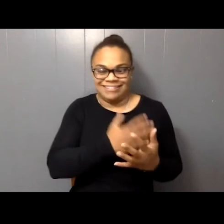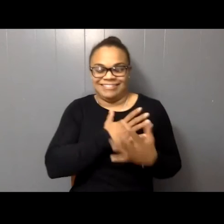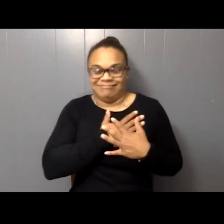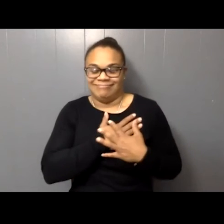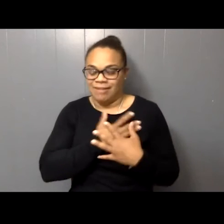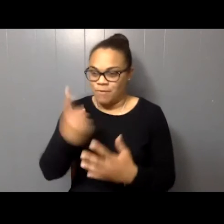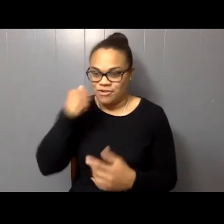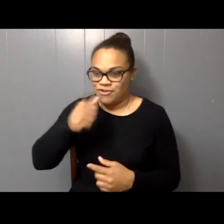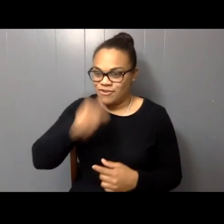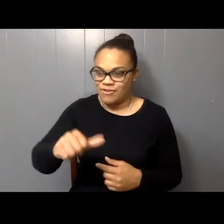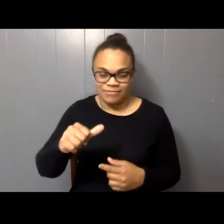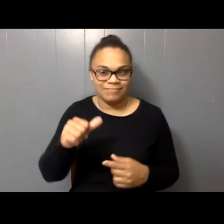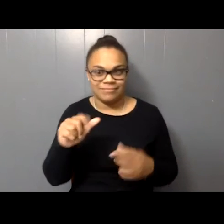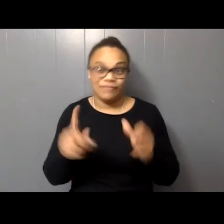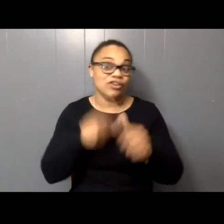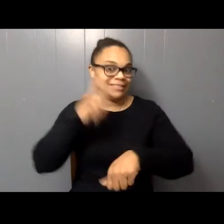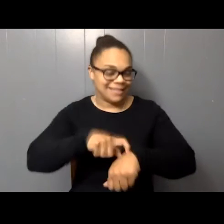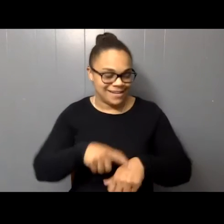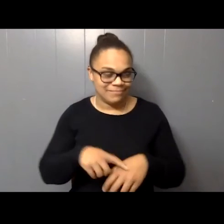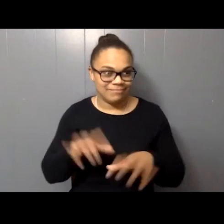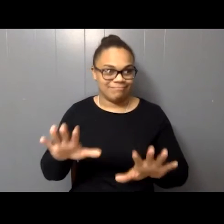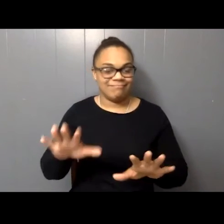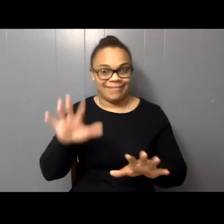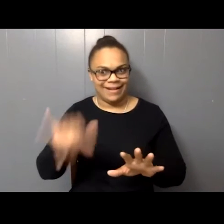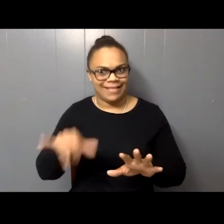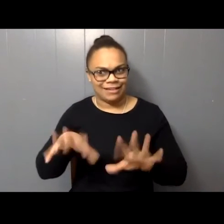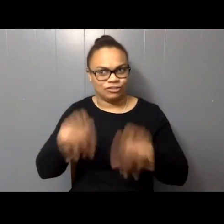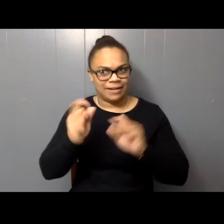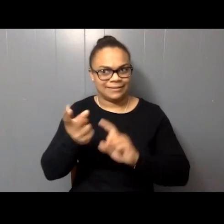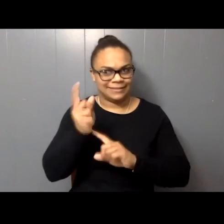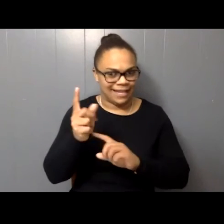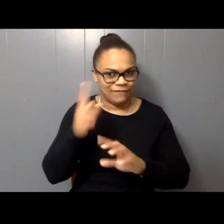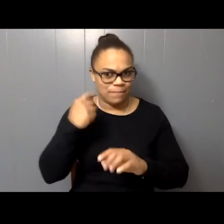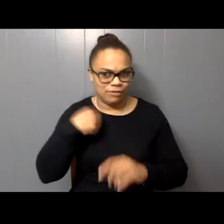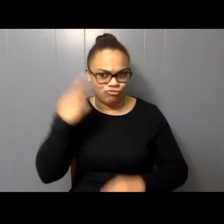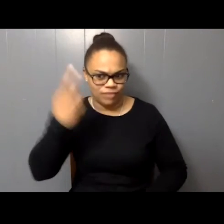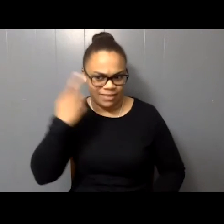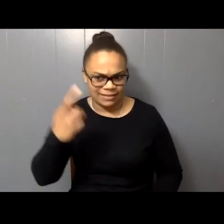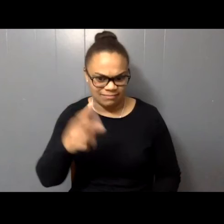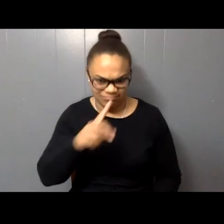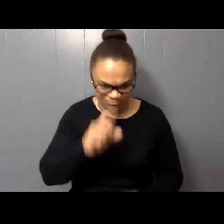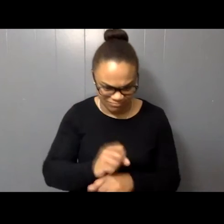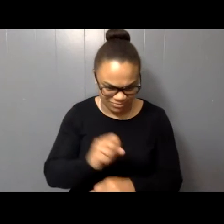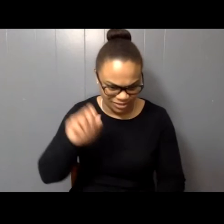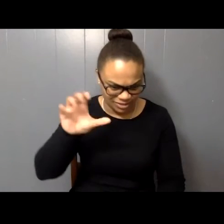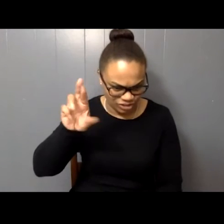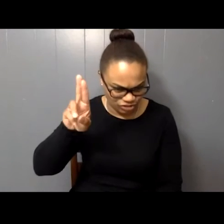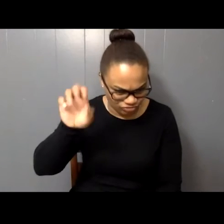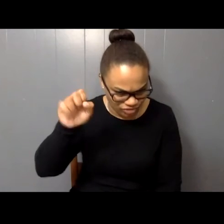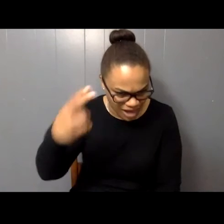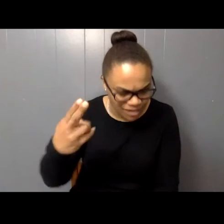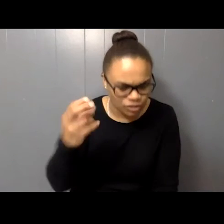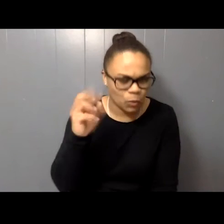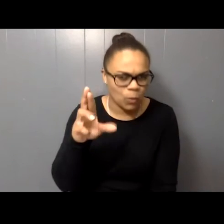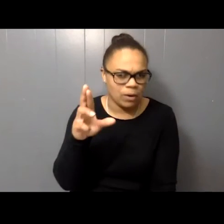to realize because I wasn't sure if it was actually a crush. Again, I was like, wait, do I just like want to be her?